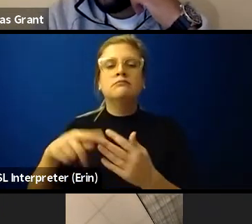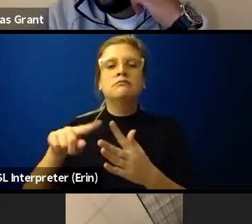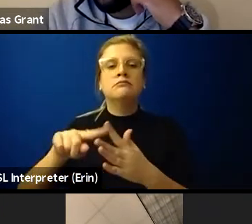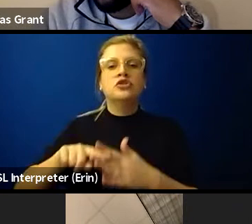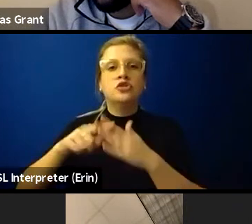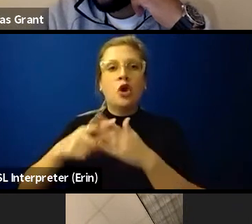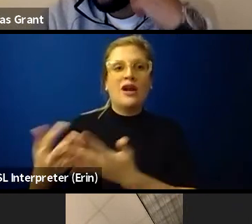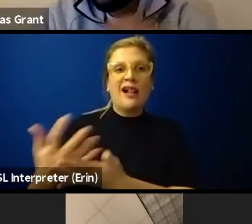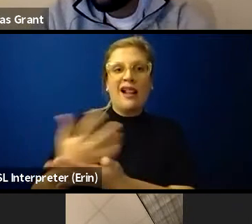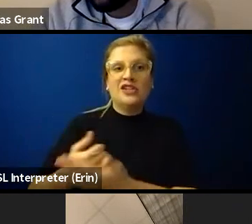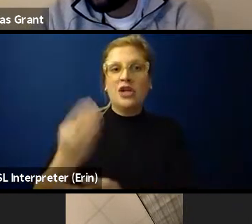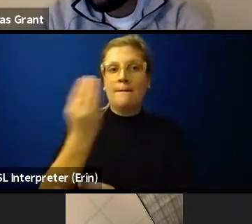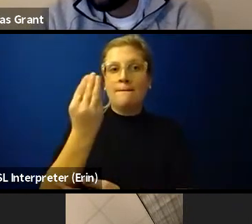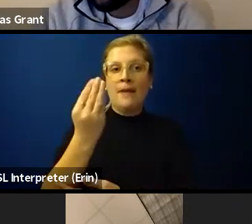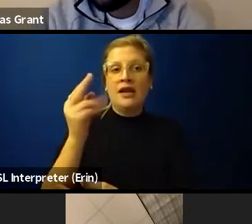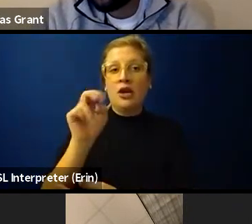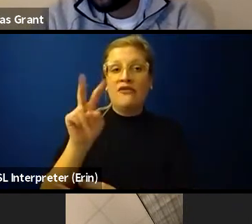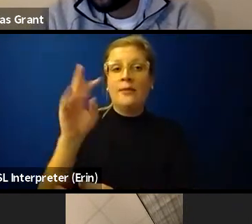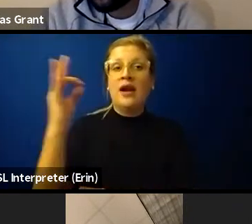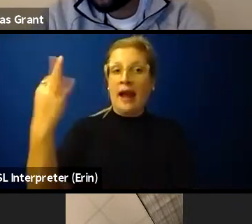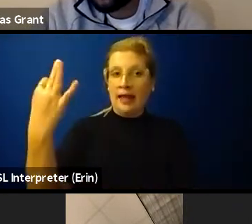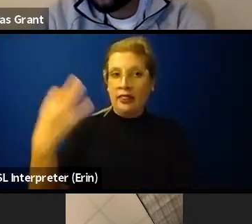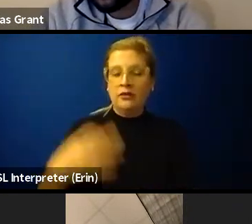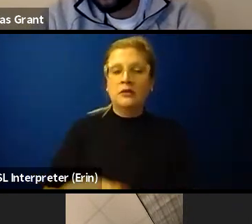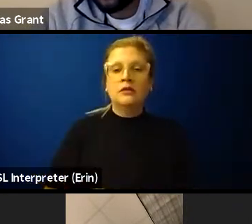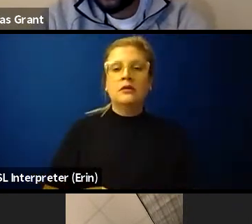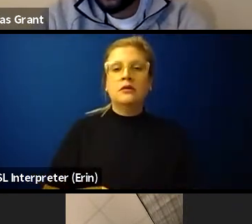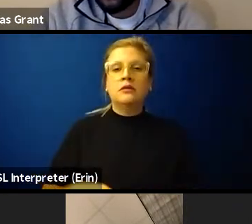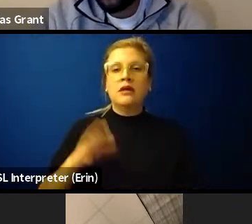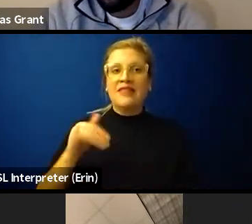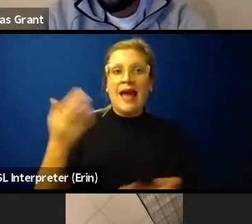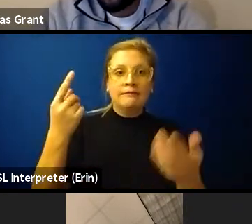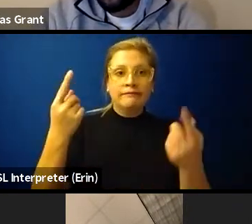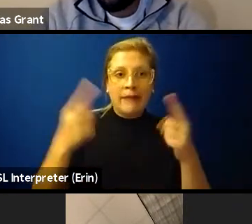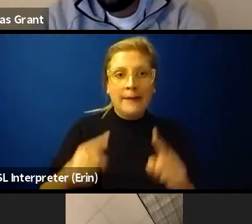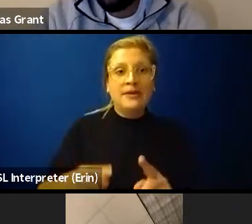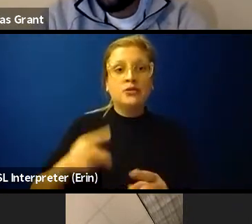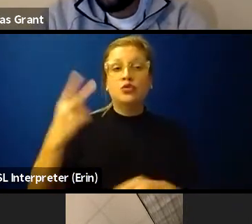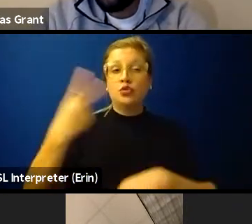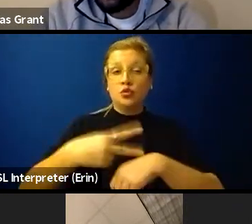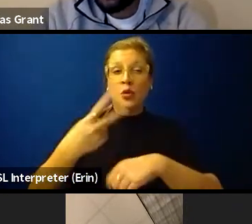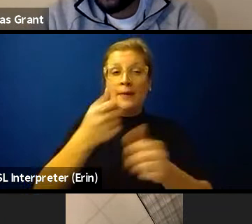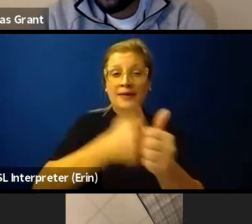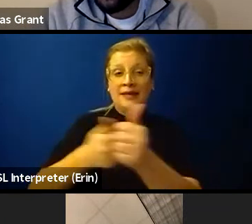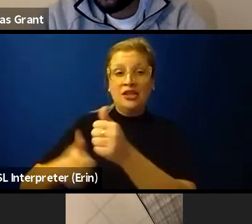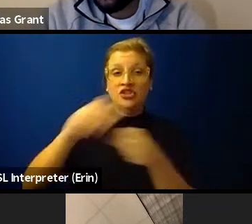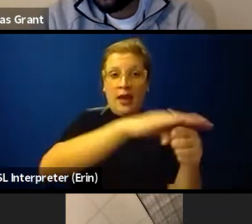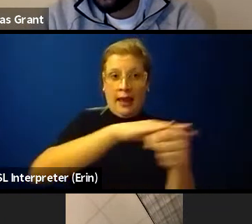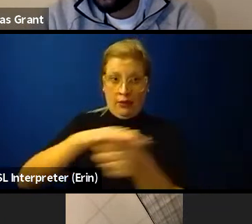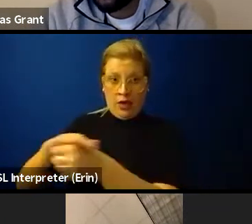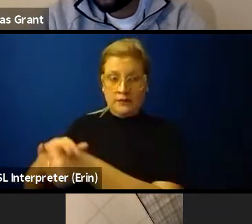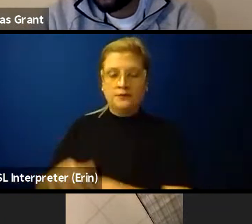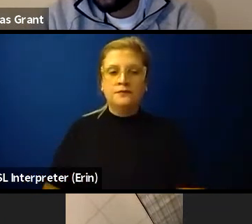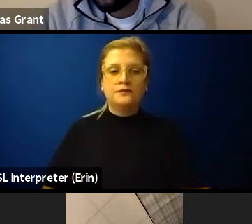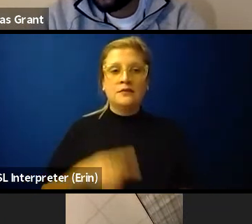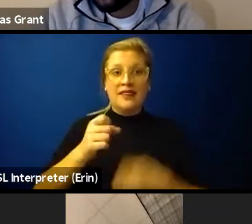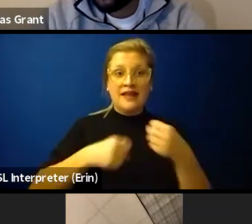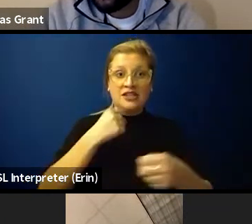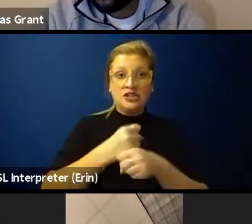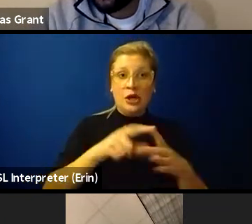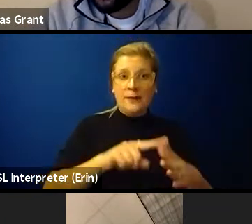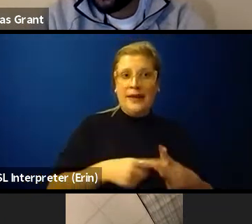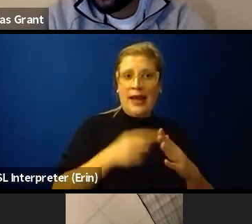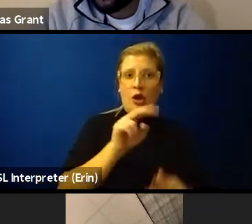on Monday, November the 9th. Collection will still occur twice in each neighborhood. This year begins November the